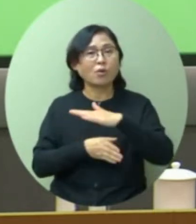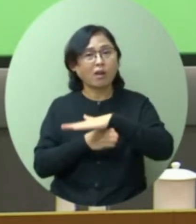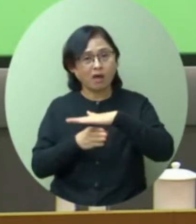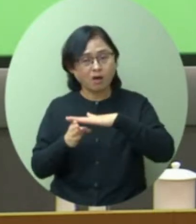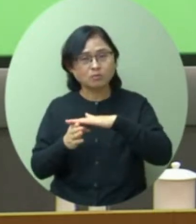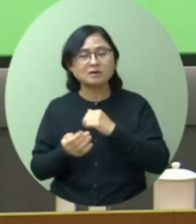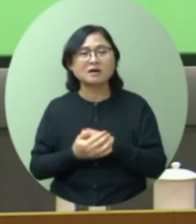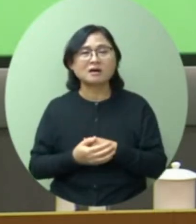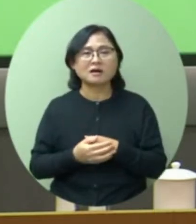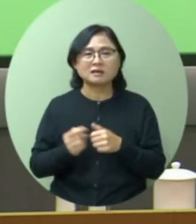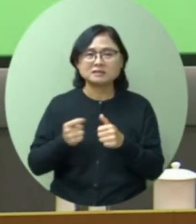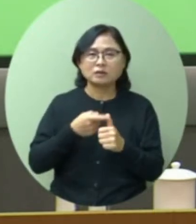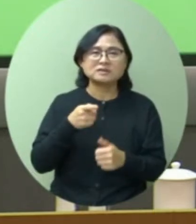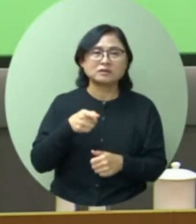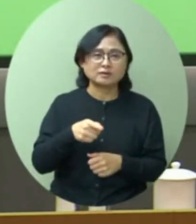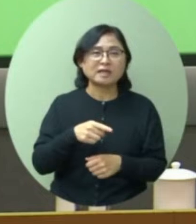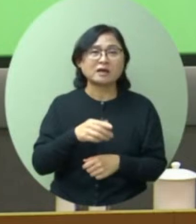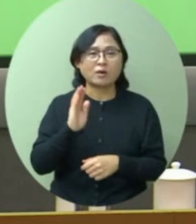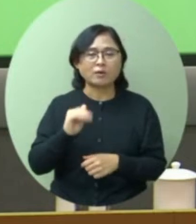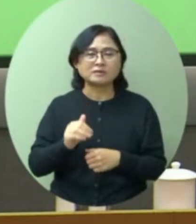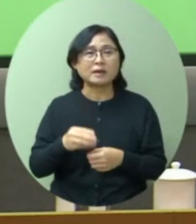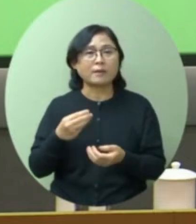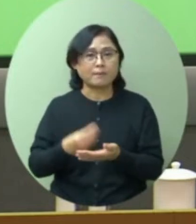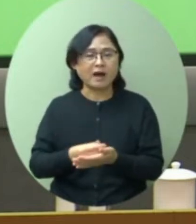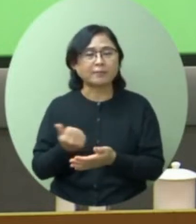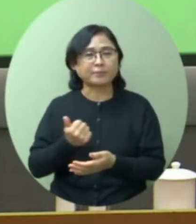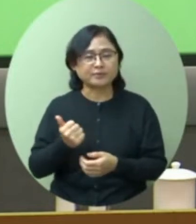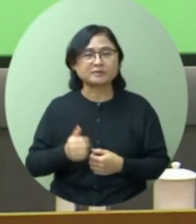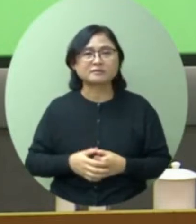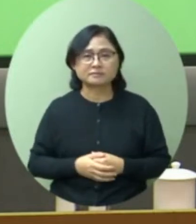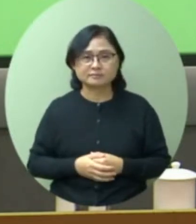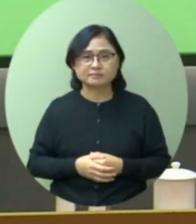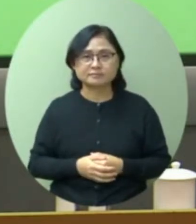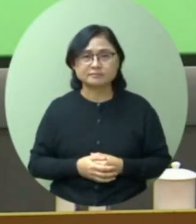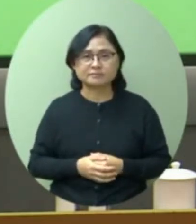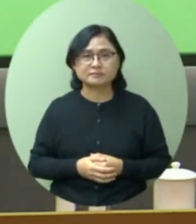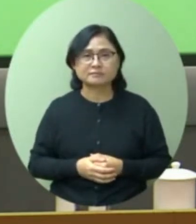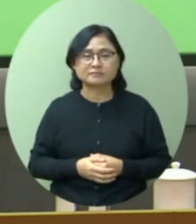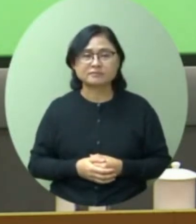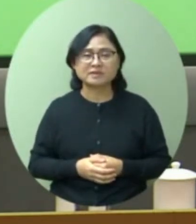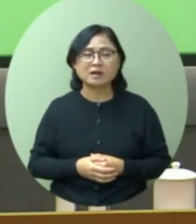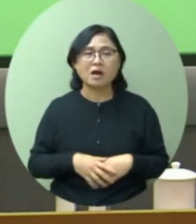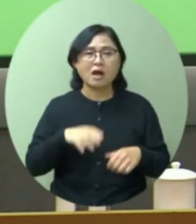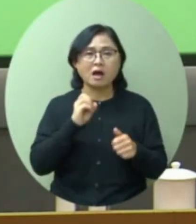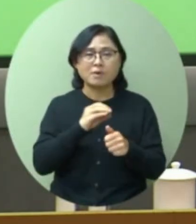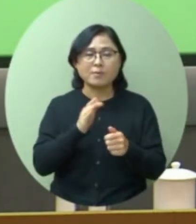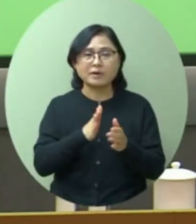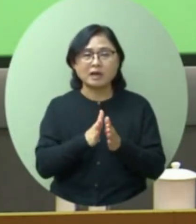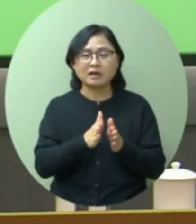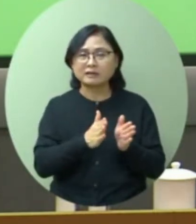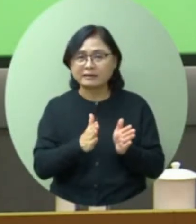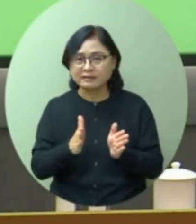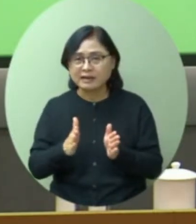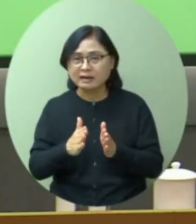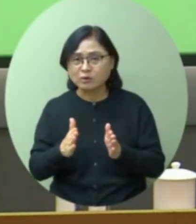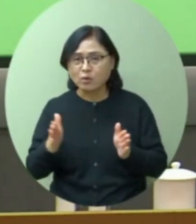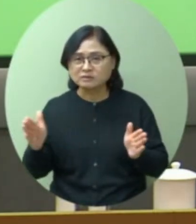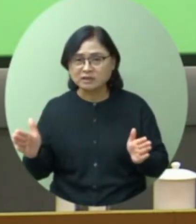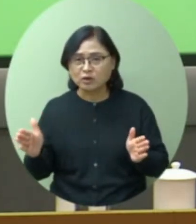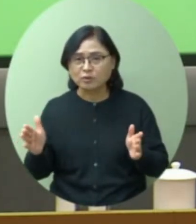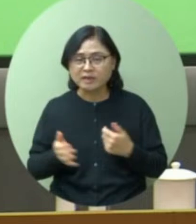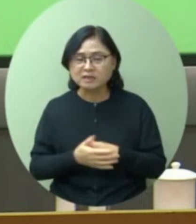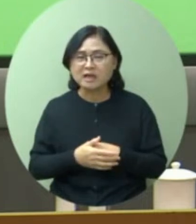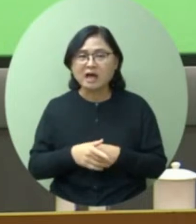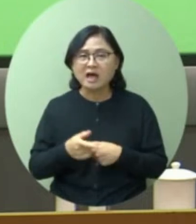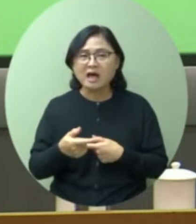a lot of opinions which I receive in the consultation, the desire of Hong Kong people